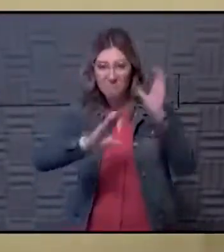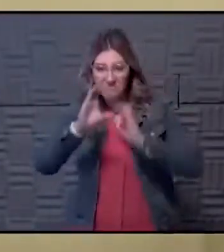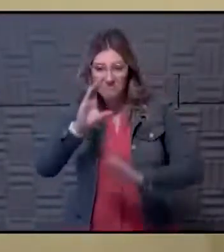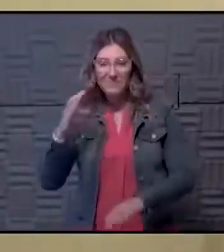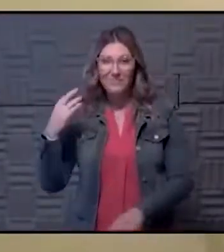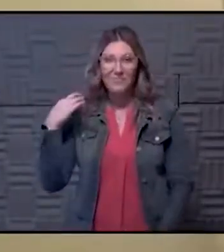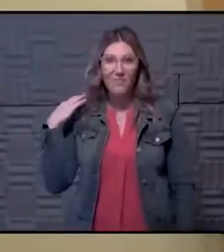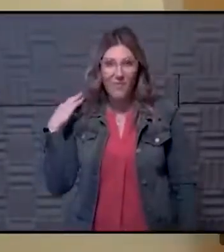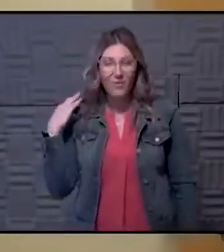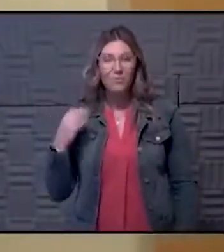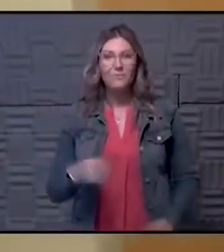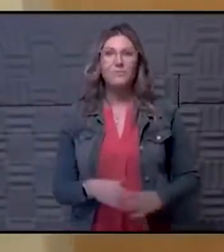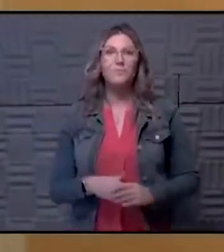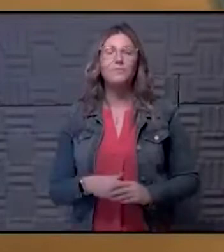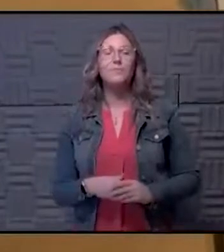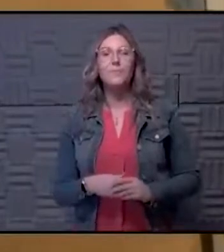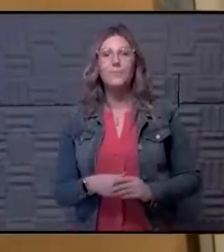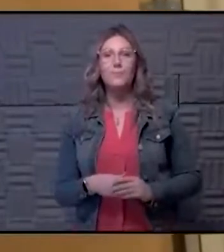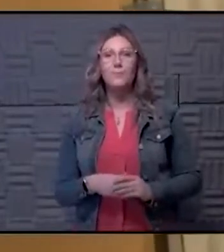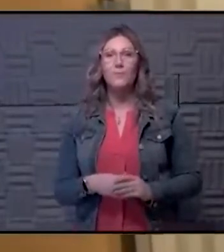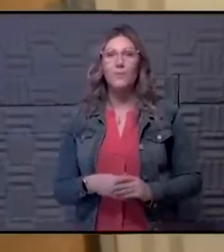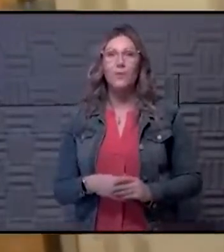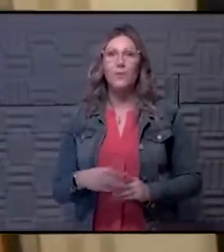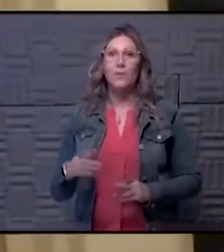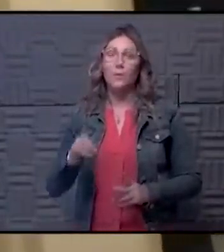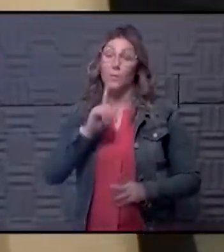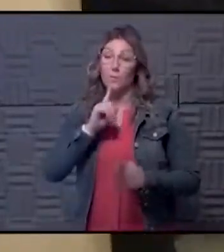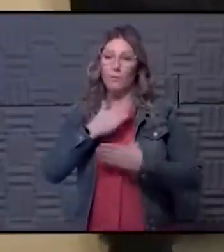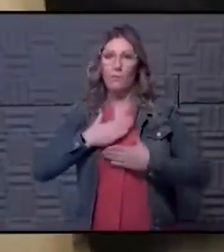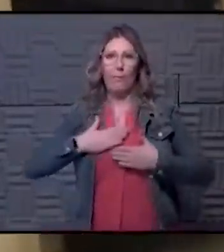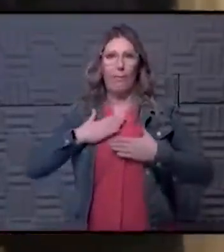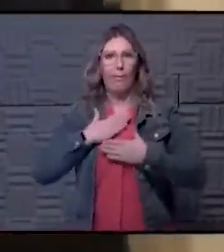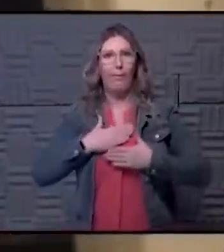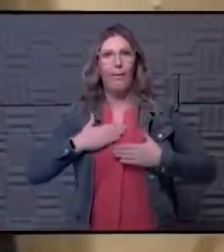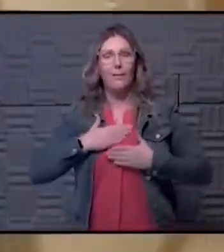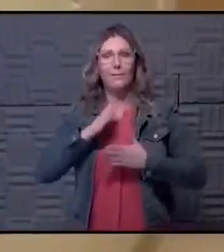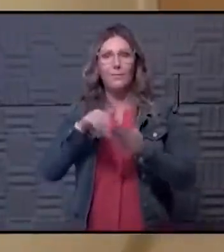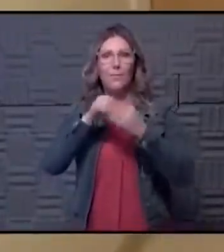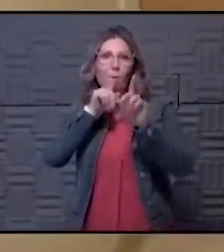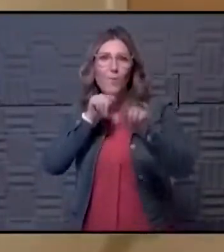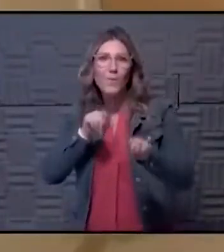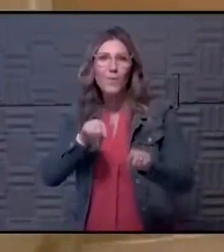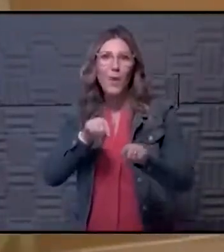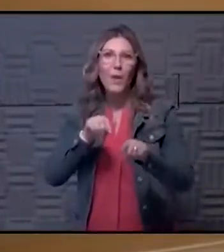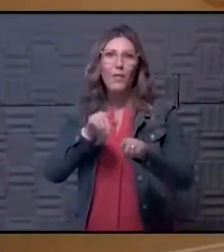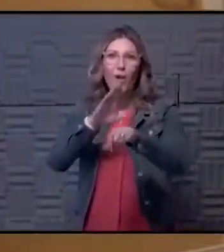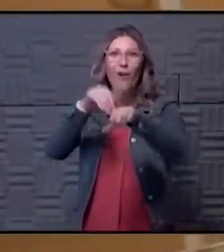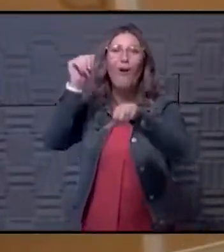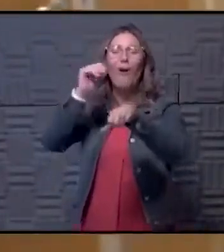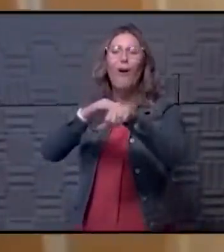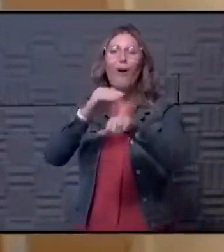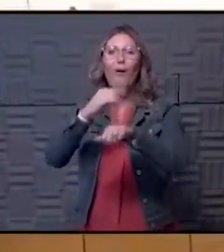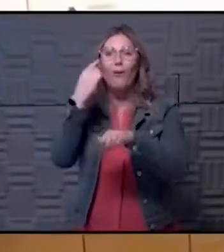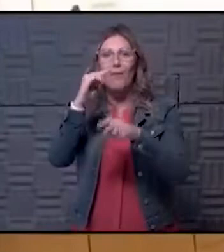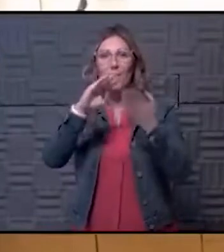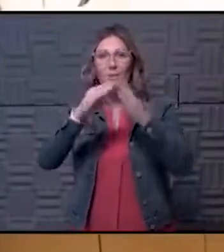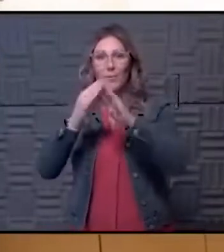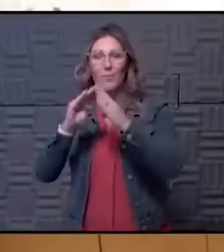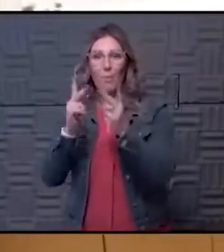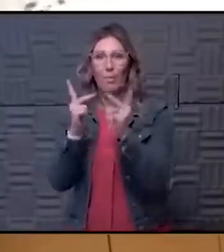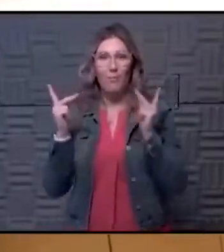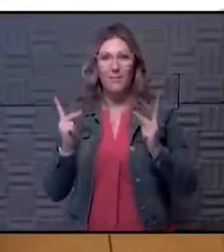we've been so pleased at the response to our kind of call out to the community for those